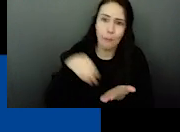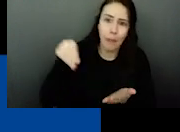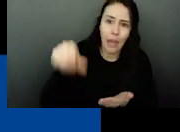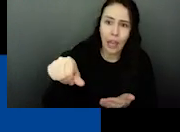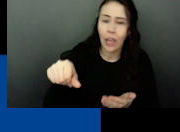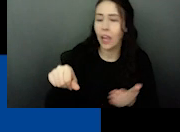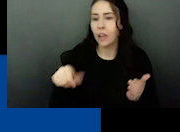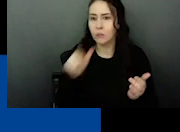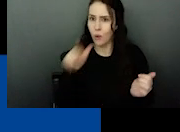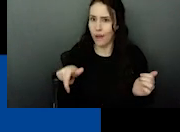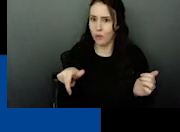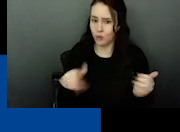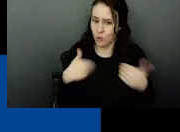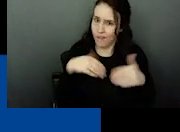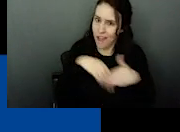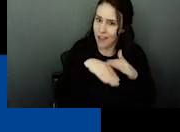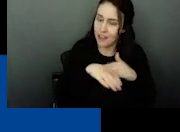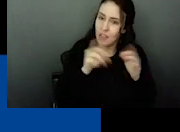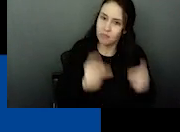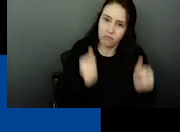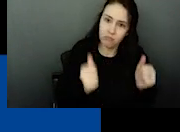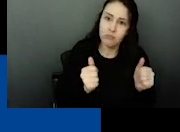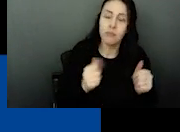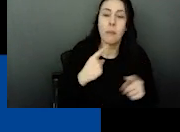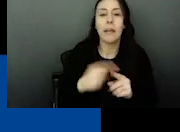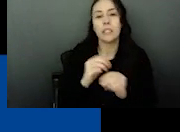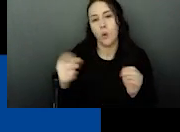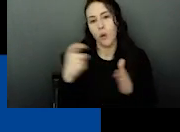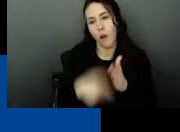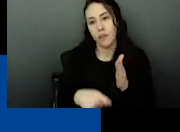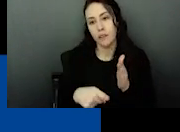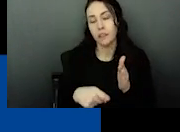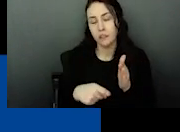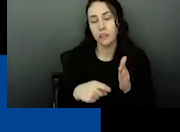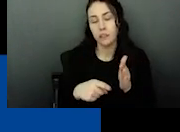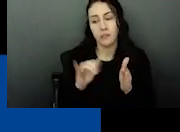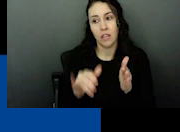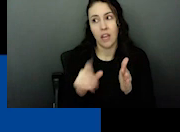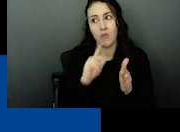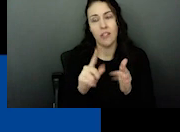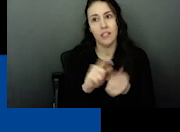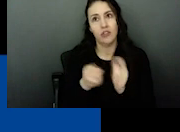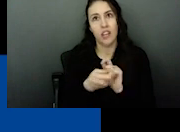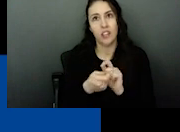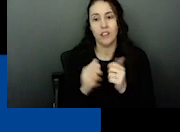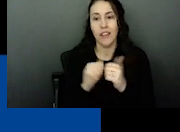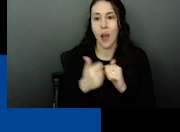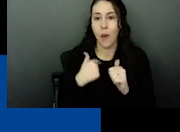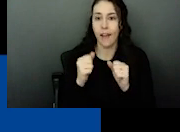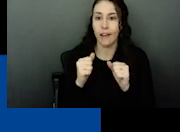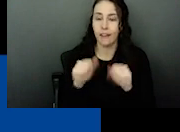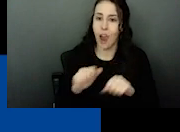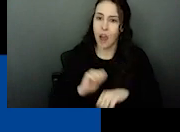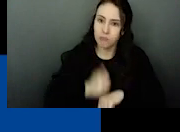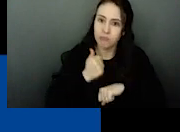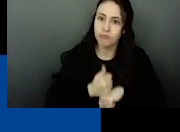immediately, it's about having no cost to do that for our students. And it really changes how I can launch the first part of a class